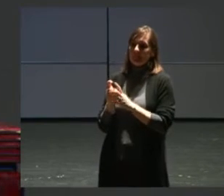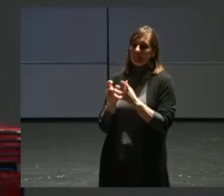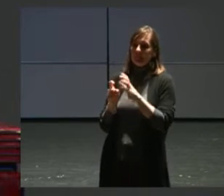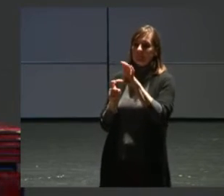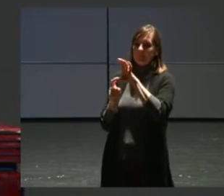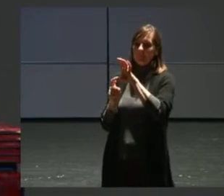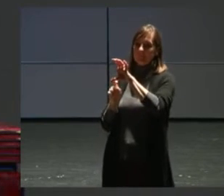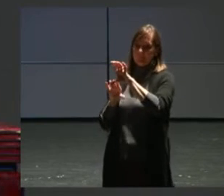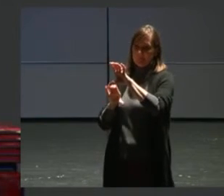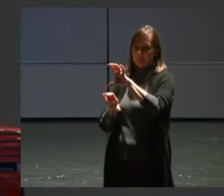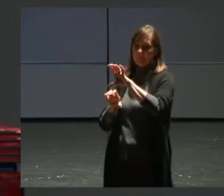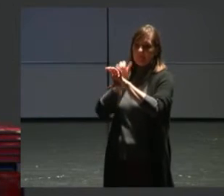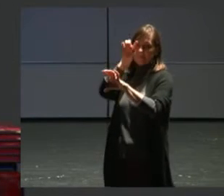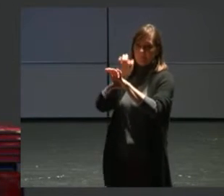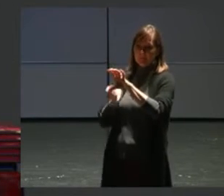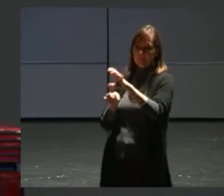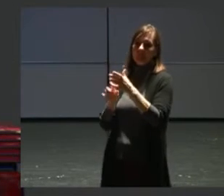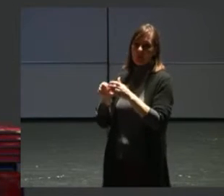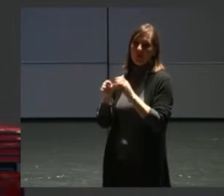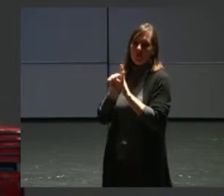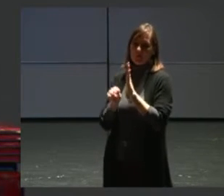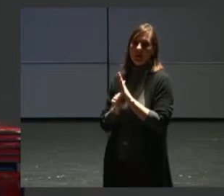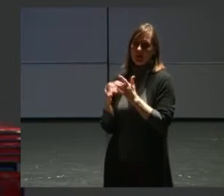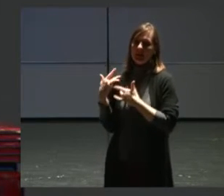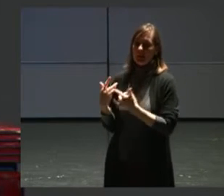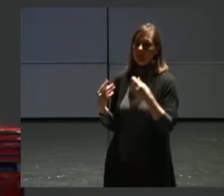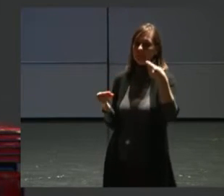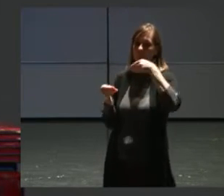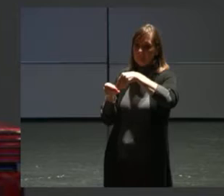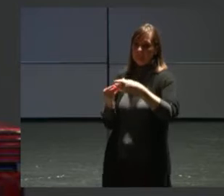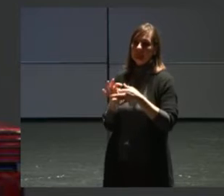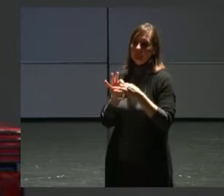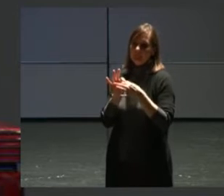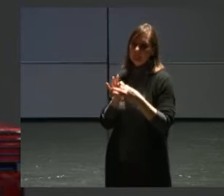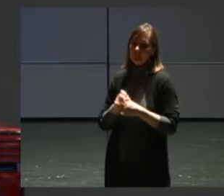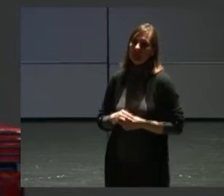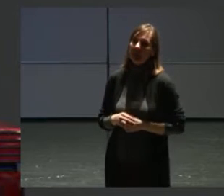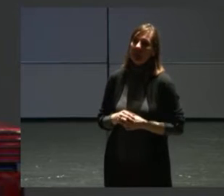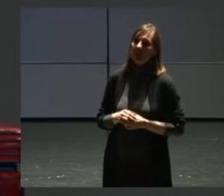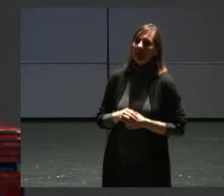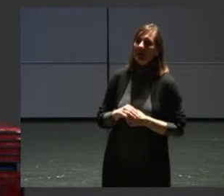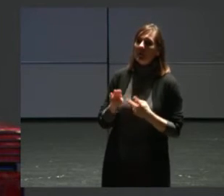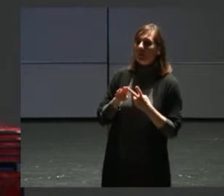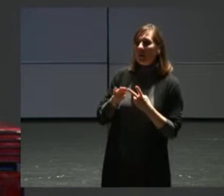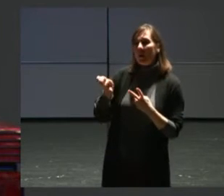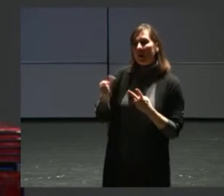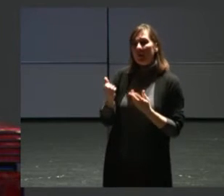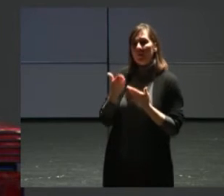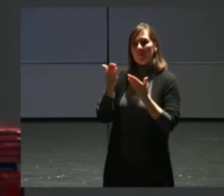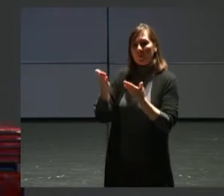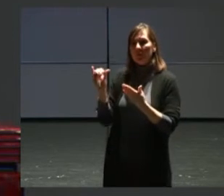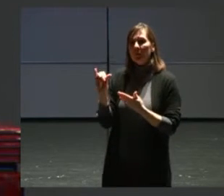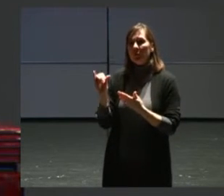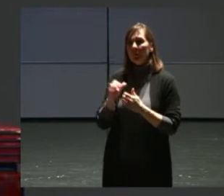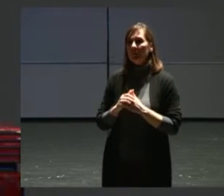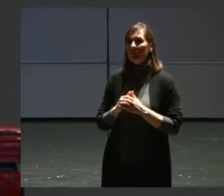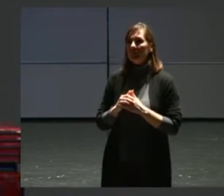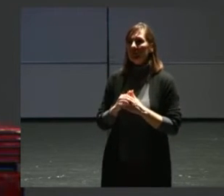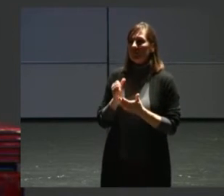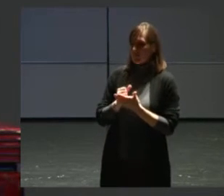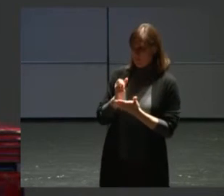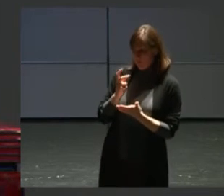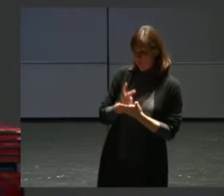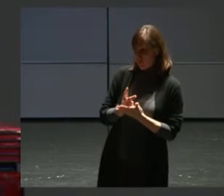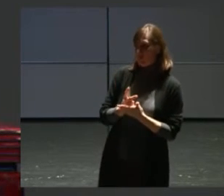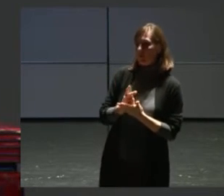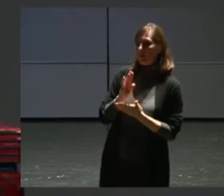are primarily from the MSEP states. There's also a tuition proposal that was endorsed and approved by